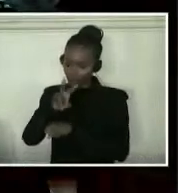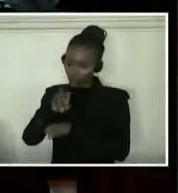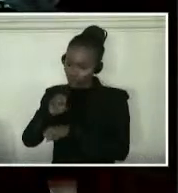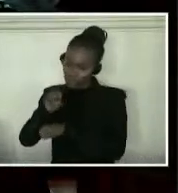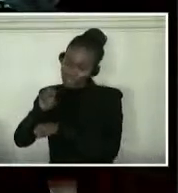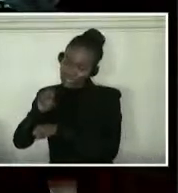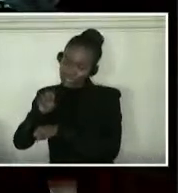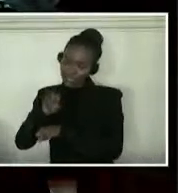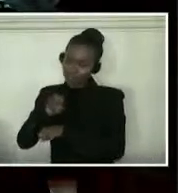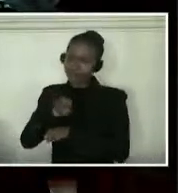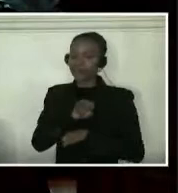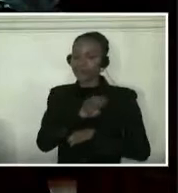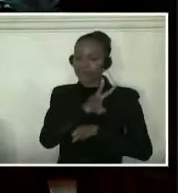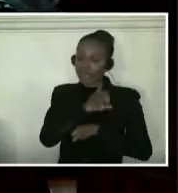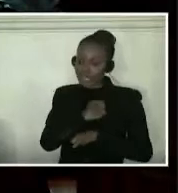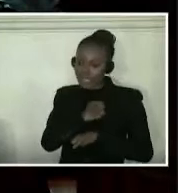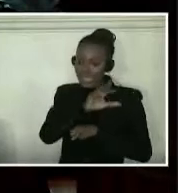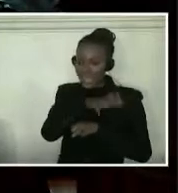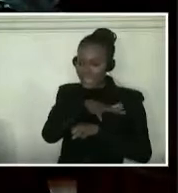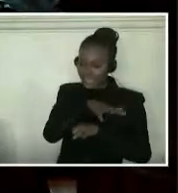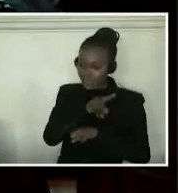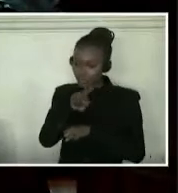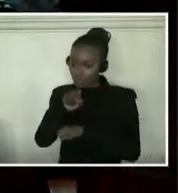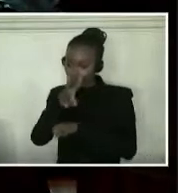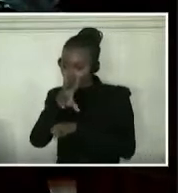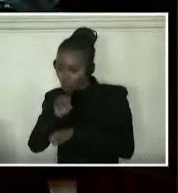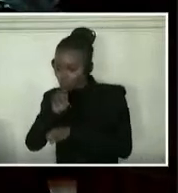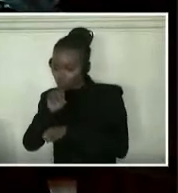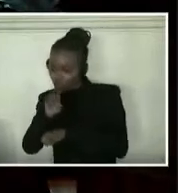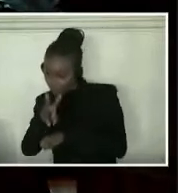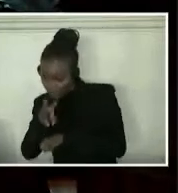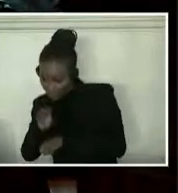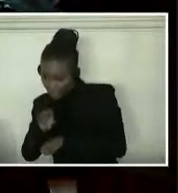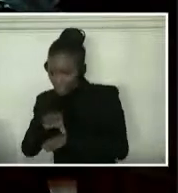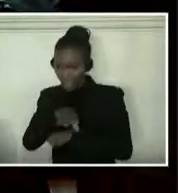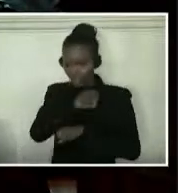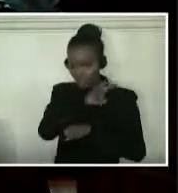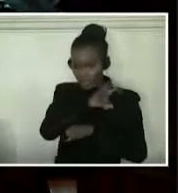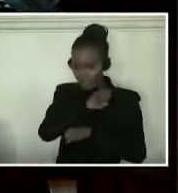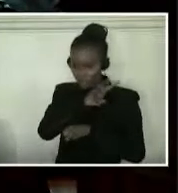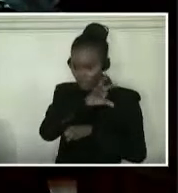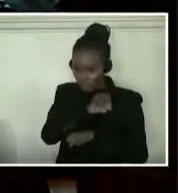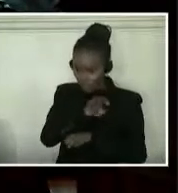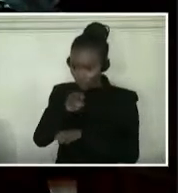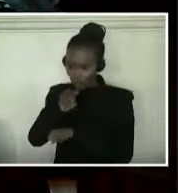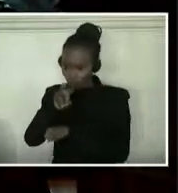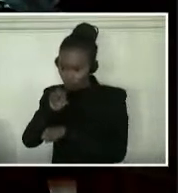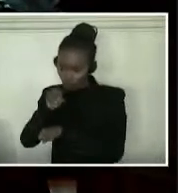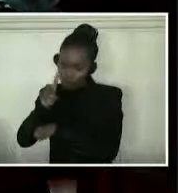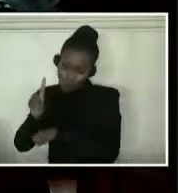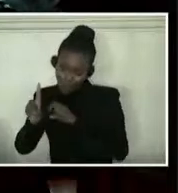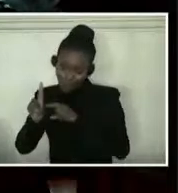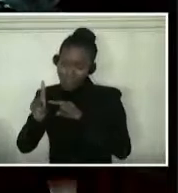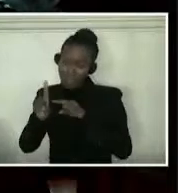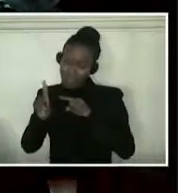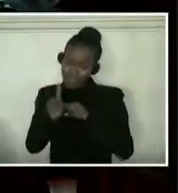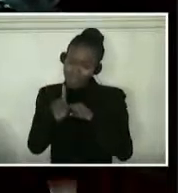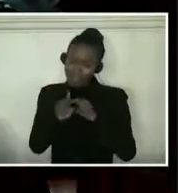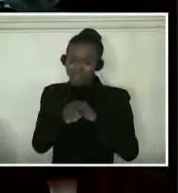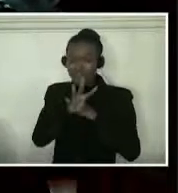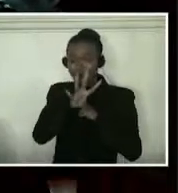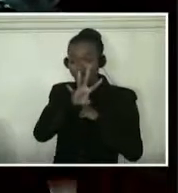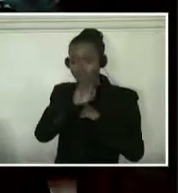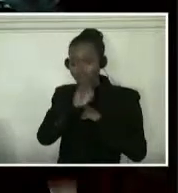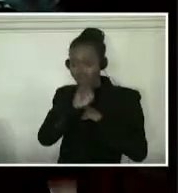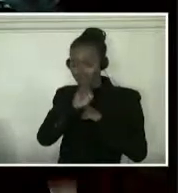during 2019 and 2020 and 2020 and 2021 at least 4206 people died due